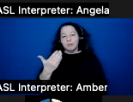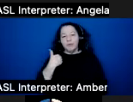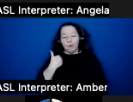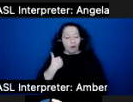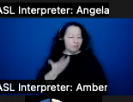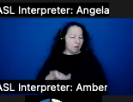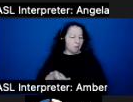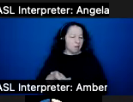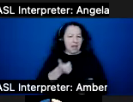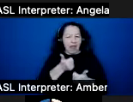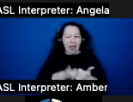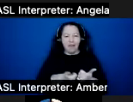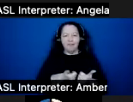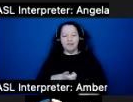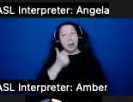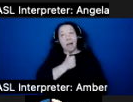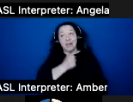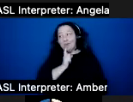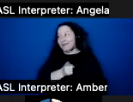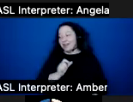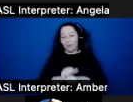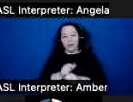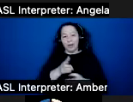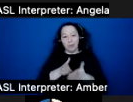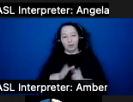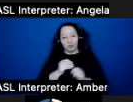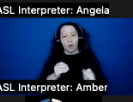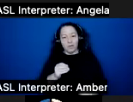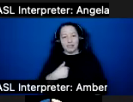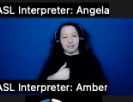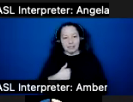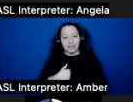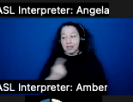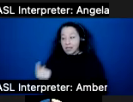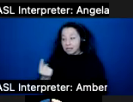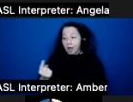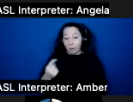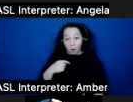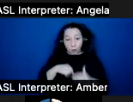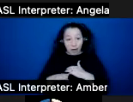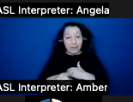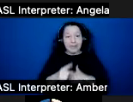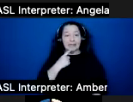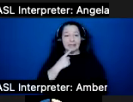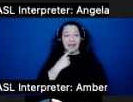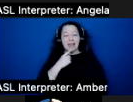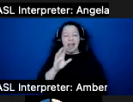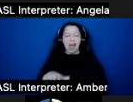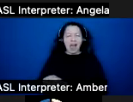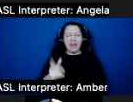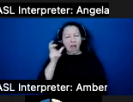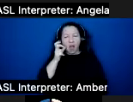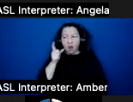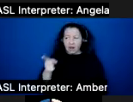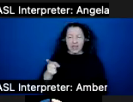probably every single day that I worked at the prosecutor's office. Somebody would come in and say, well, I heard that he